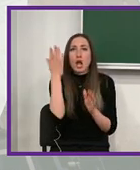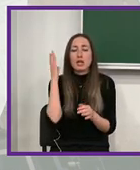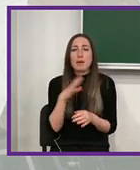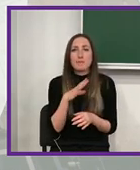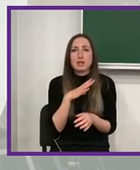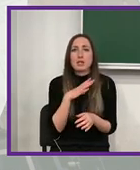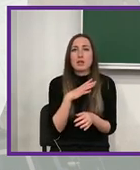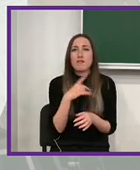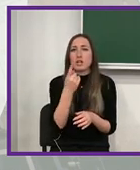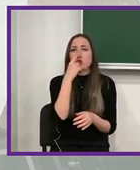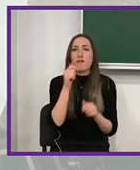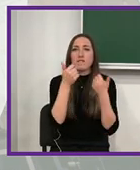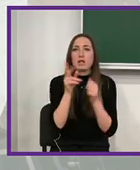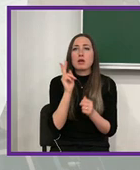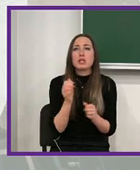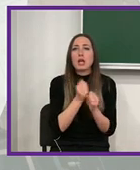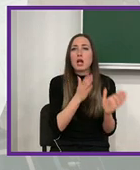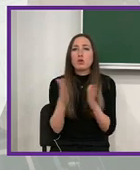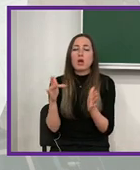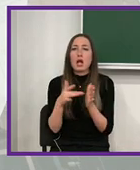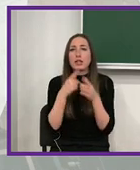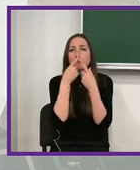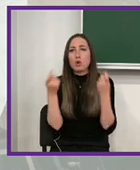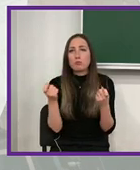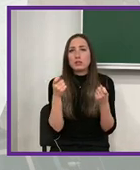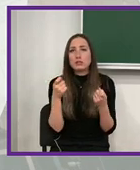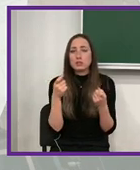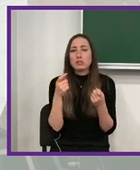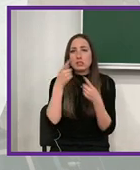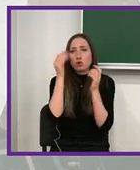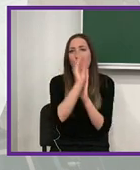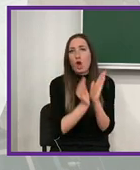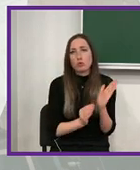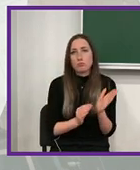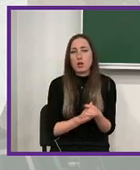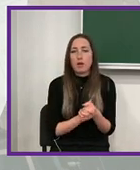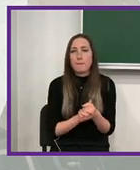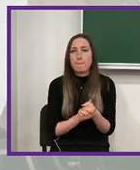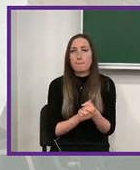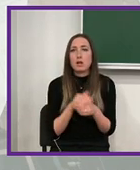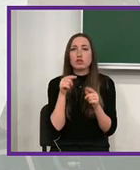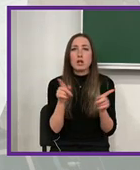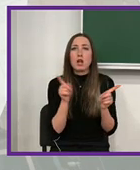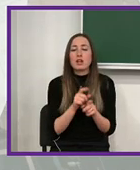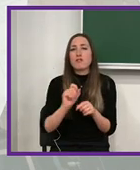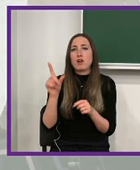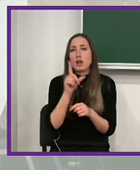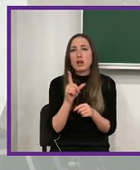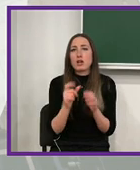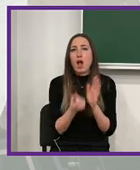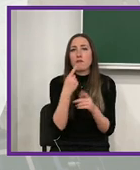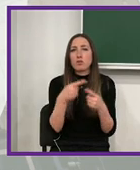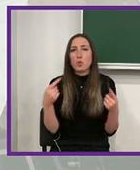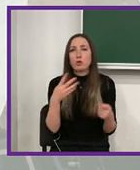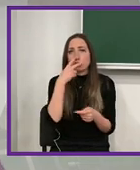standard provides it with much more than it's been used for. And there are a number of other sources. So thank you very much.